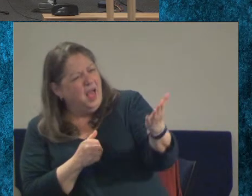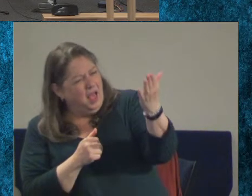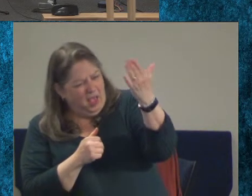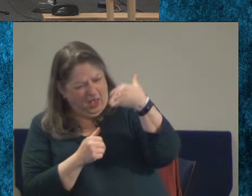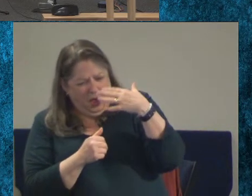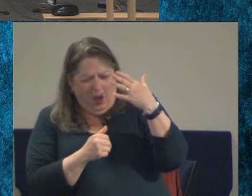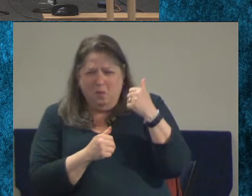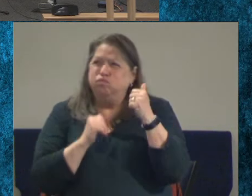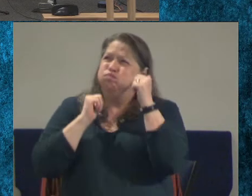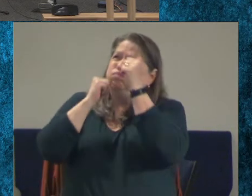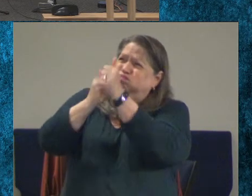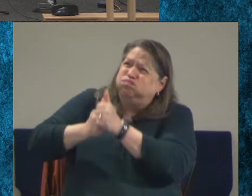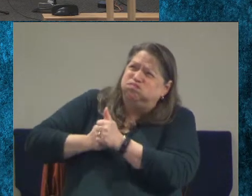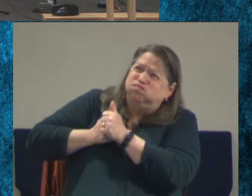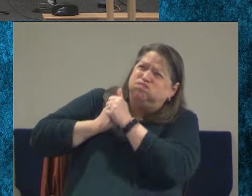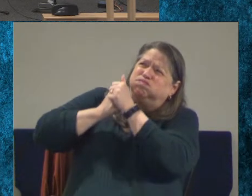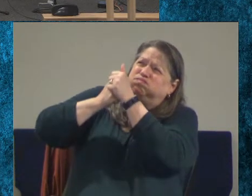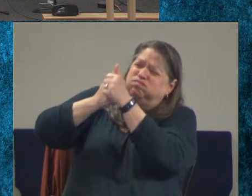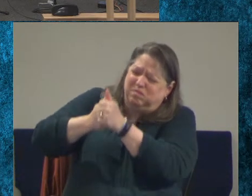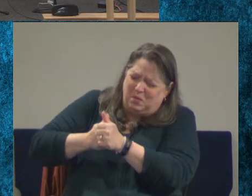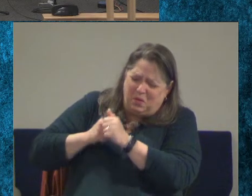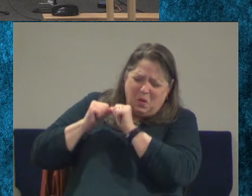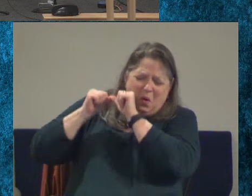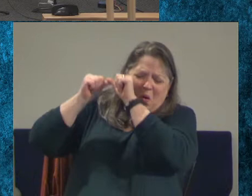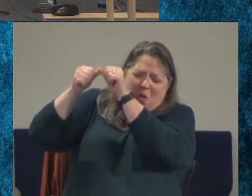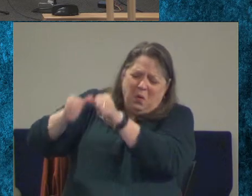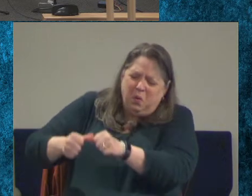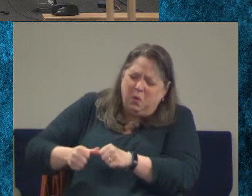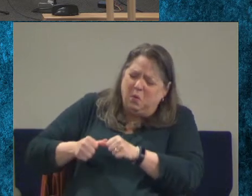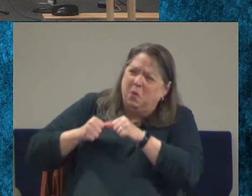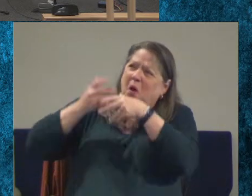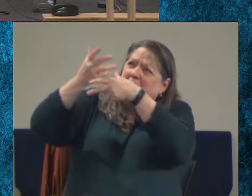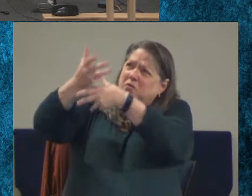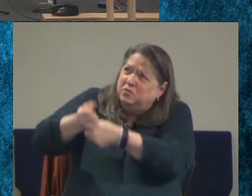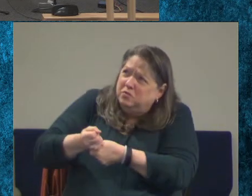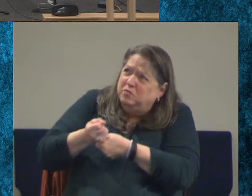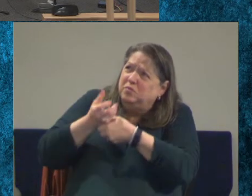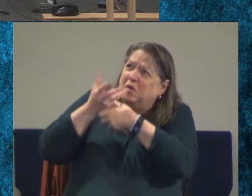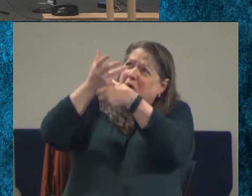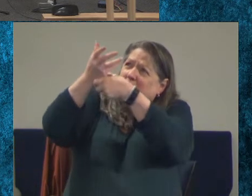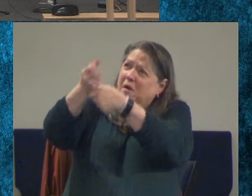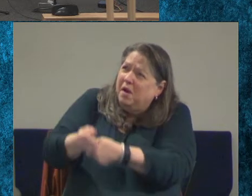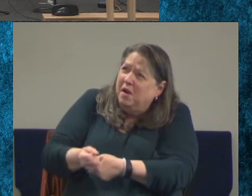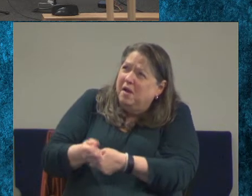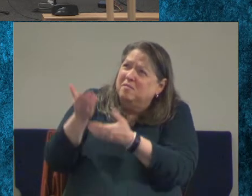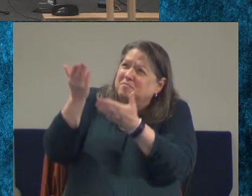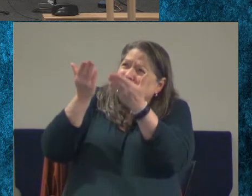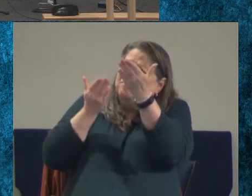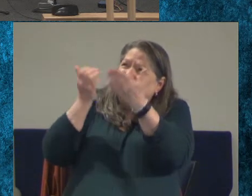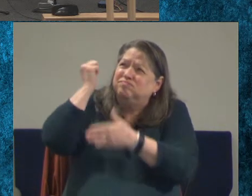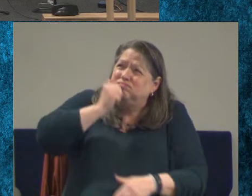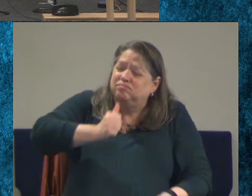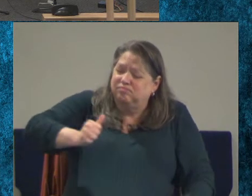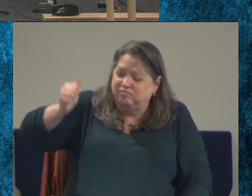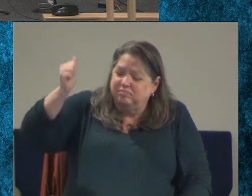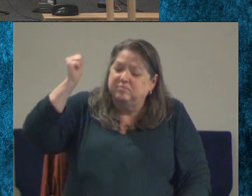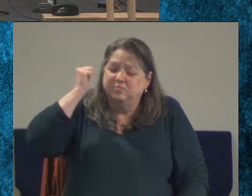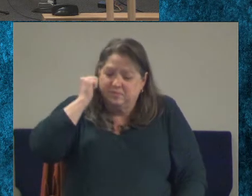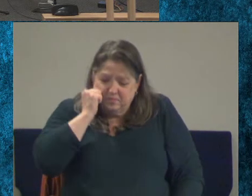Let us then be true and faithful, trusting, serving every